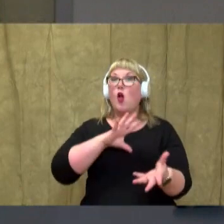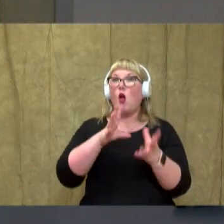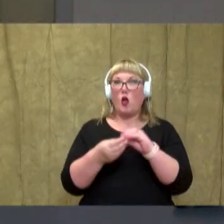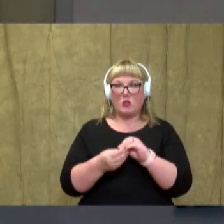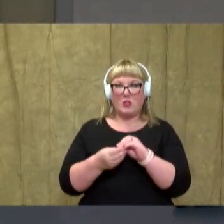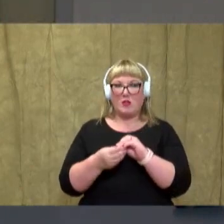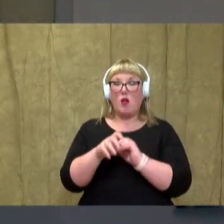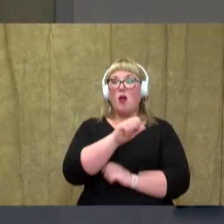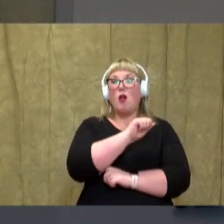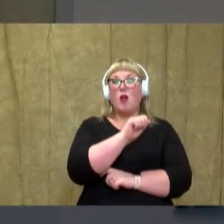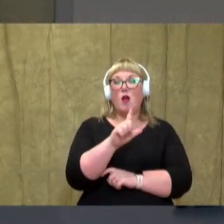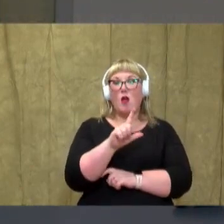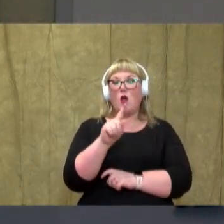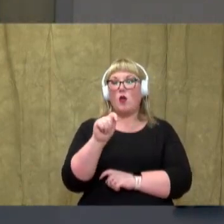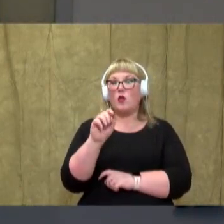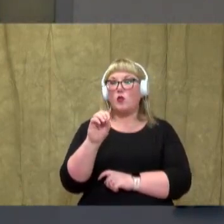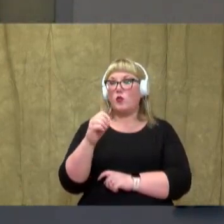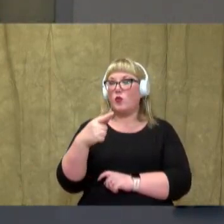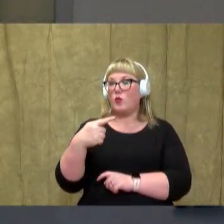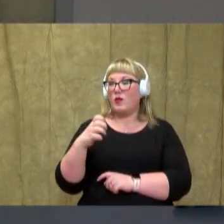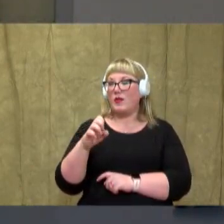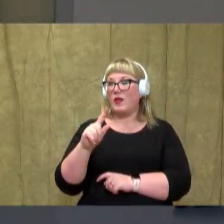let's put it down in our equation.